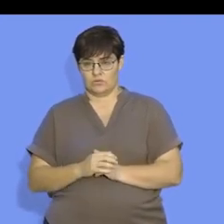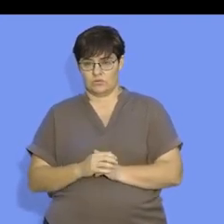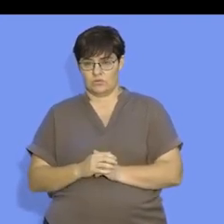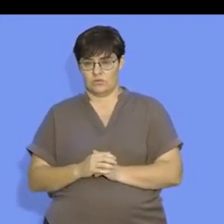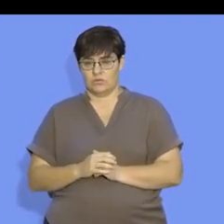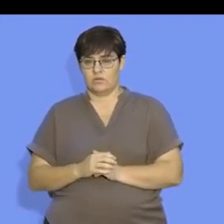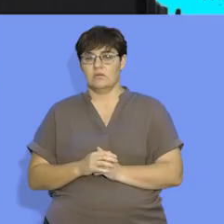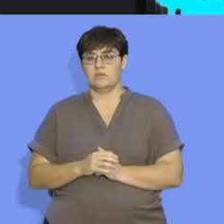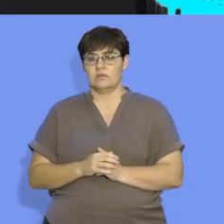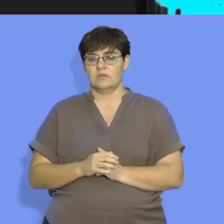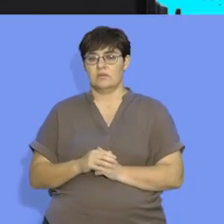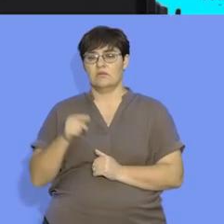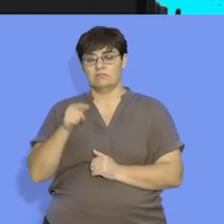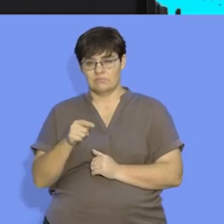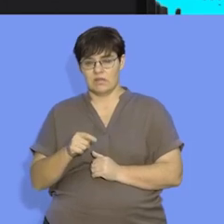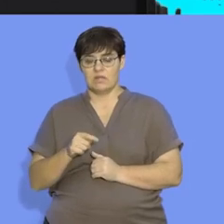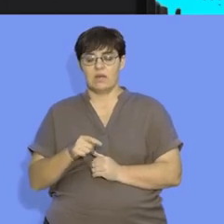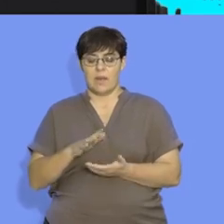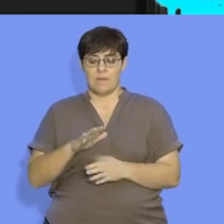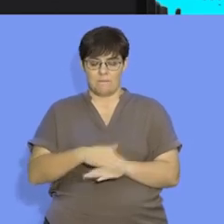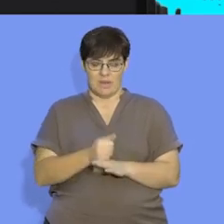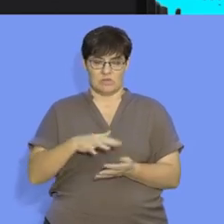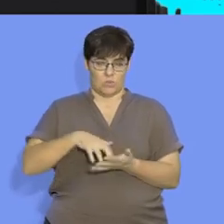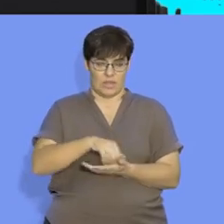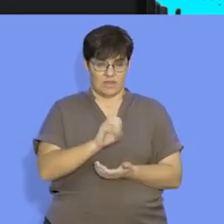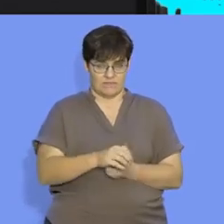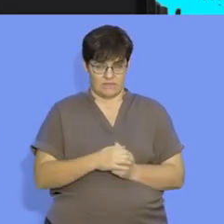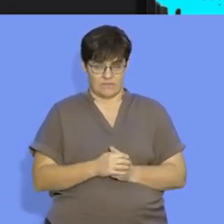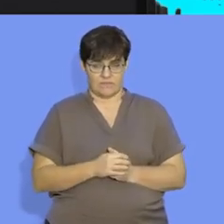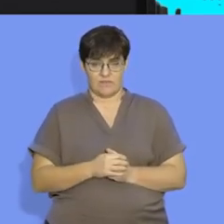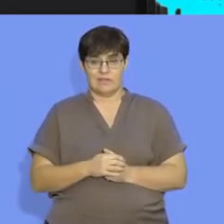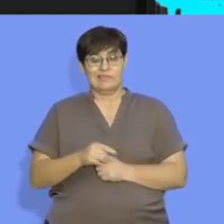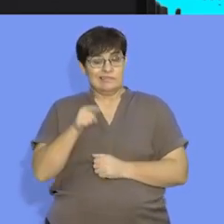say, magnesium hydroxide is actually a weak base? We are